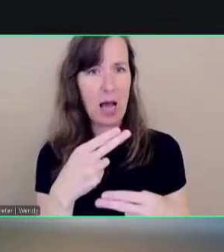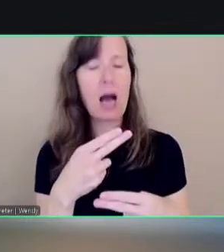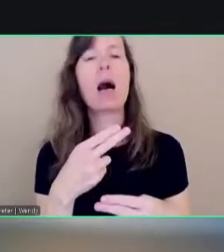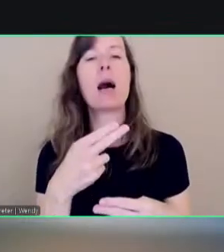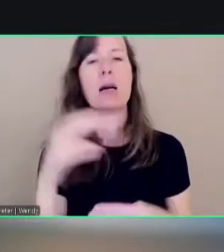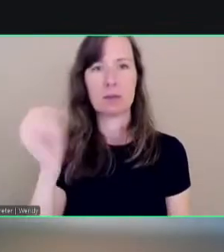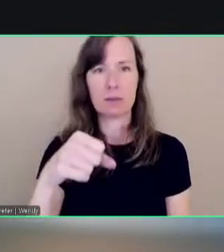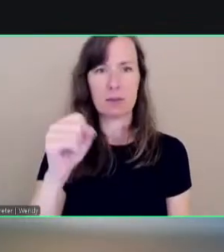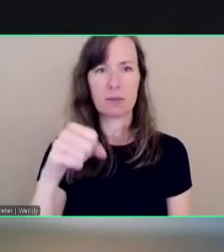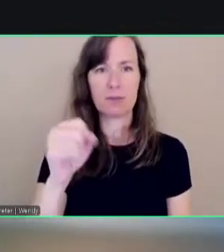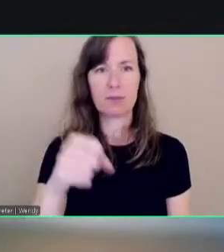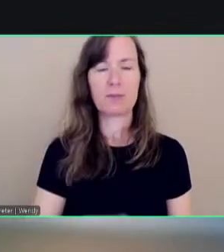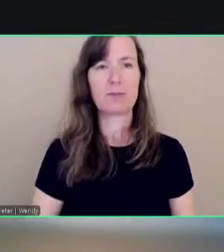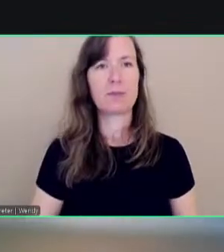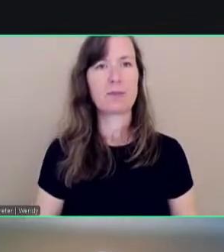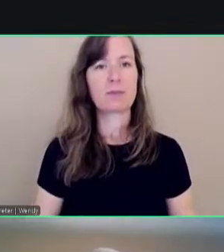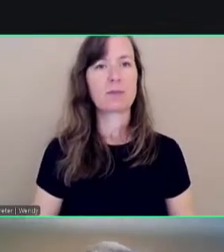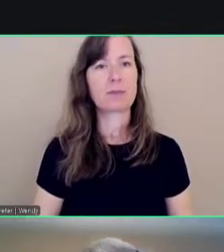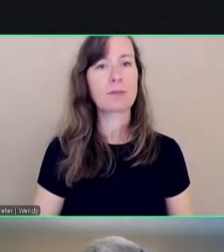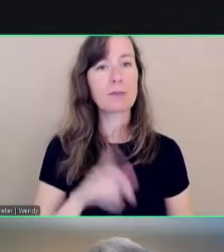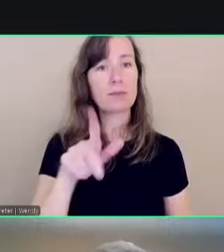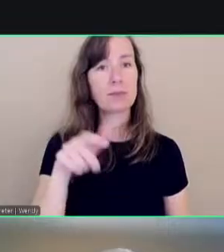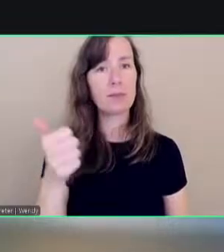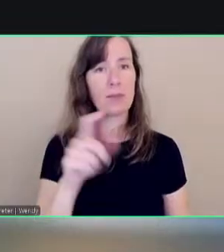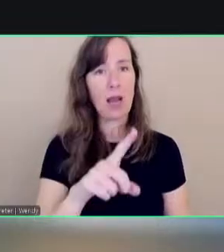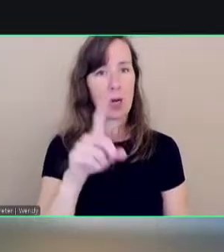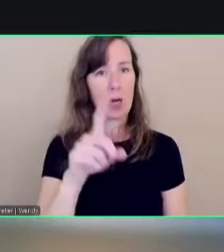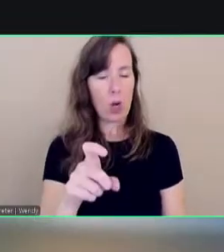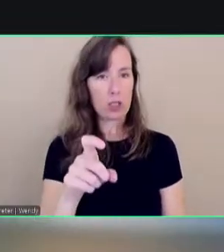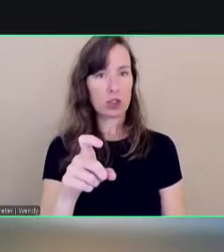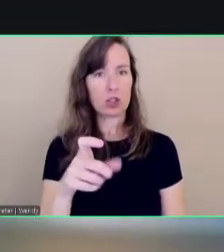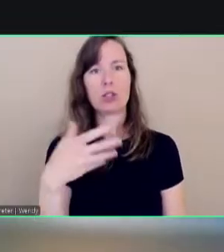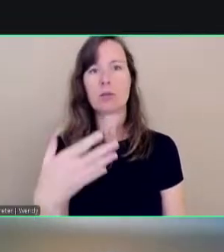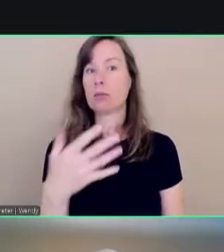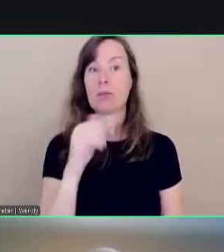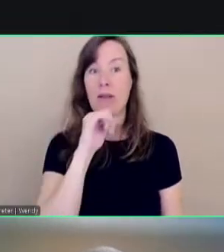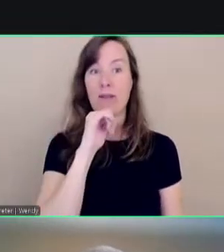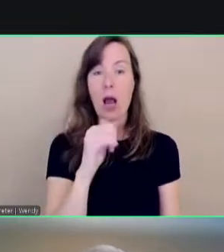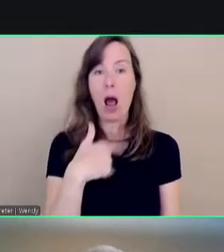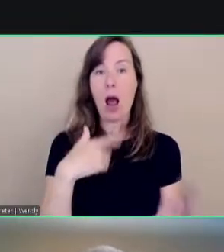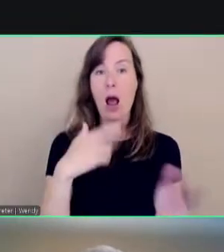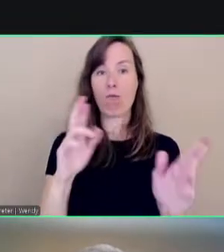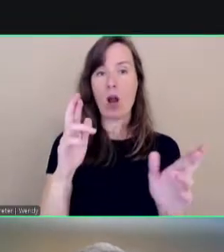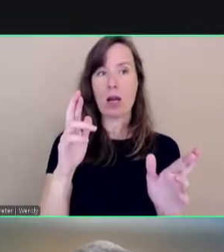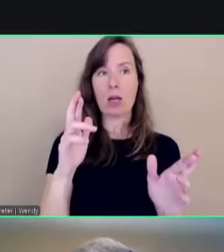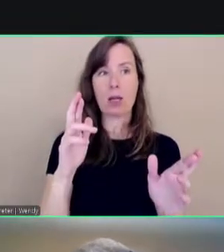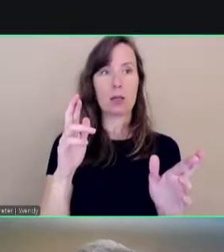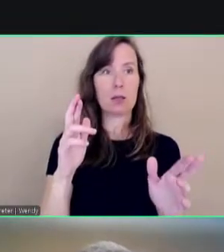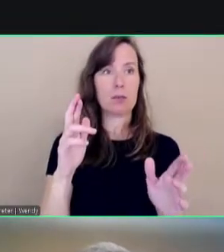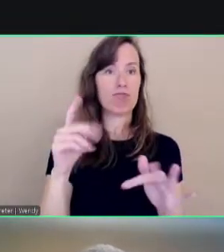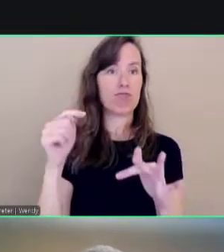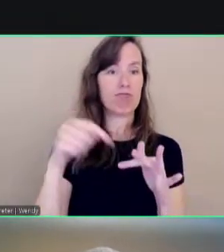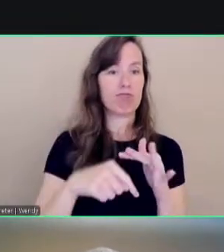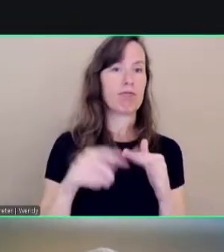Yes. So if there's any questions at this point, if not, I'm ready to dive into the